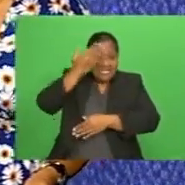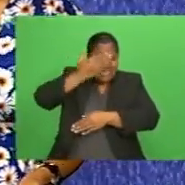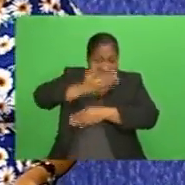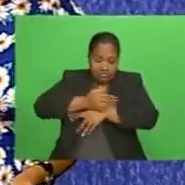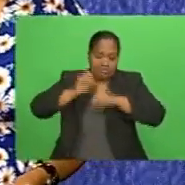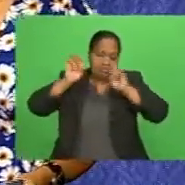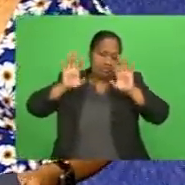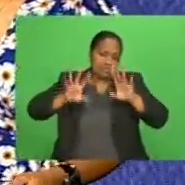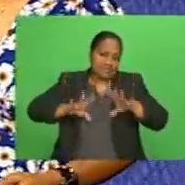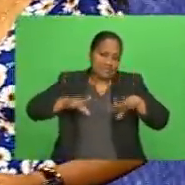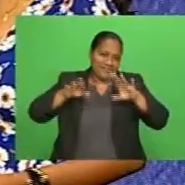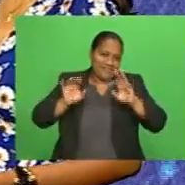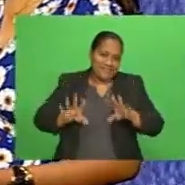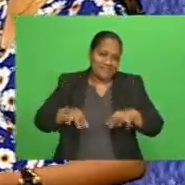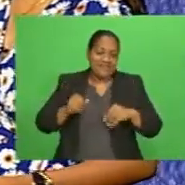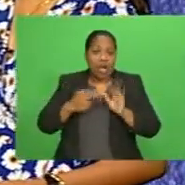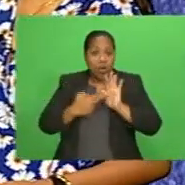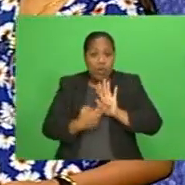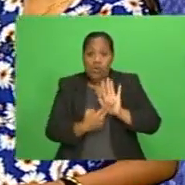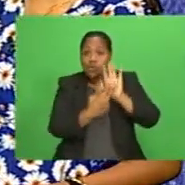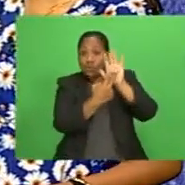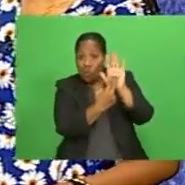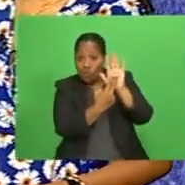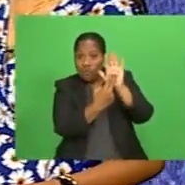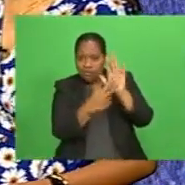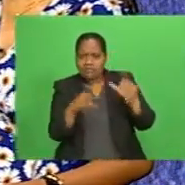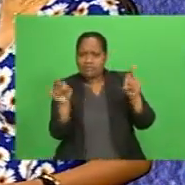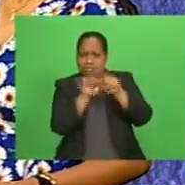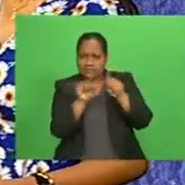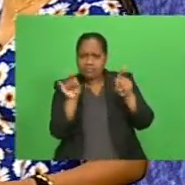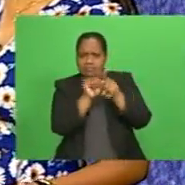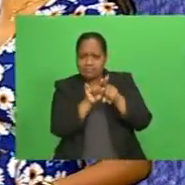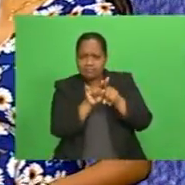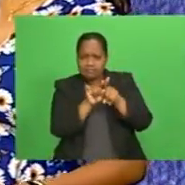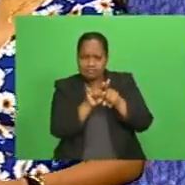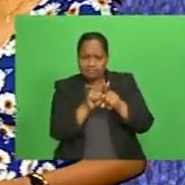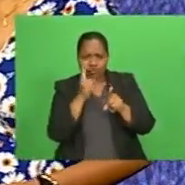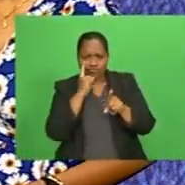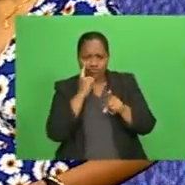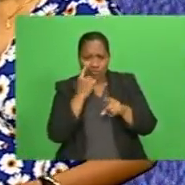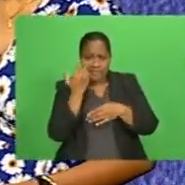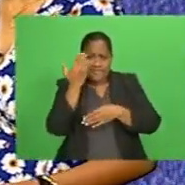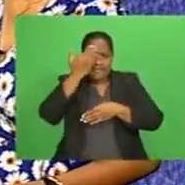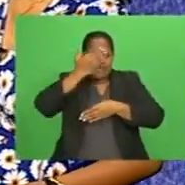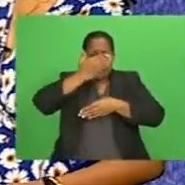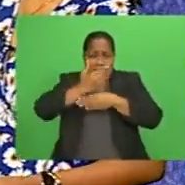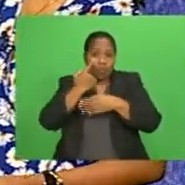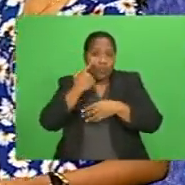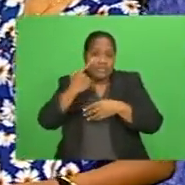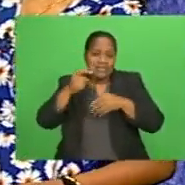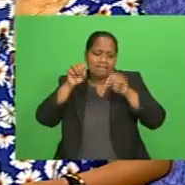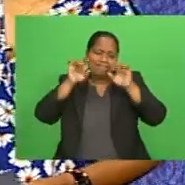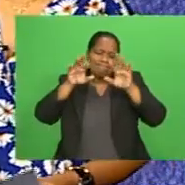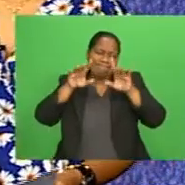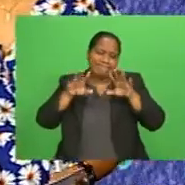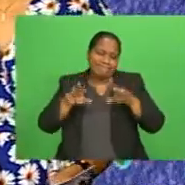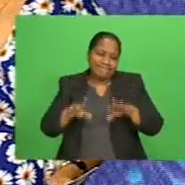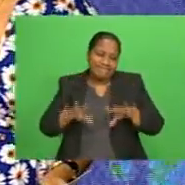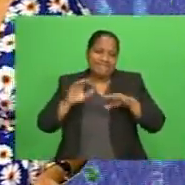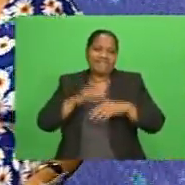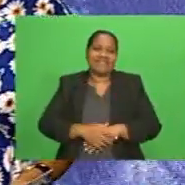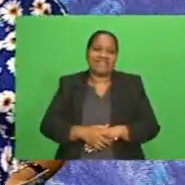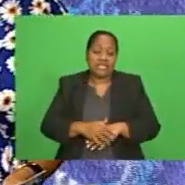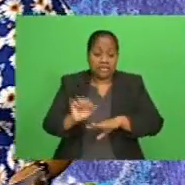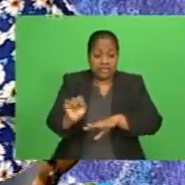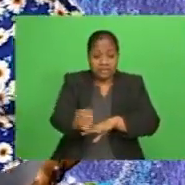showers. And up north, a similar picture was painted. Overnight, we'll see few sprinkles. At